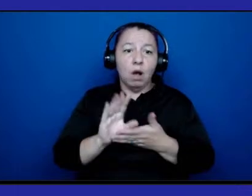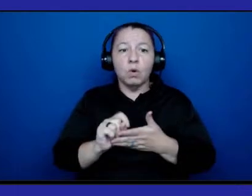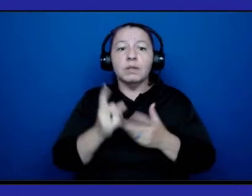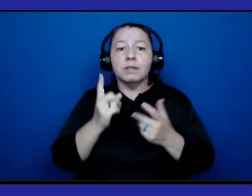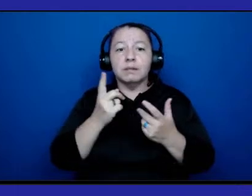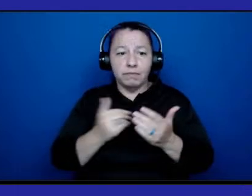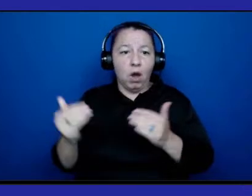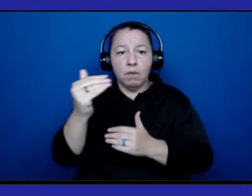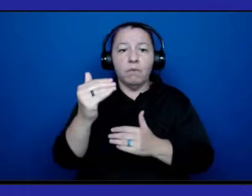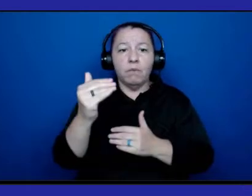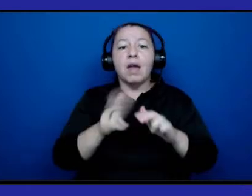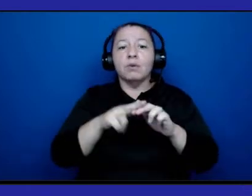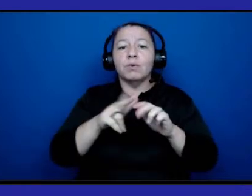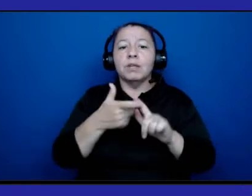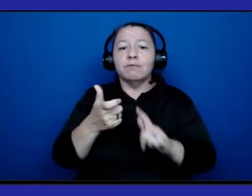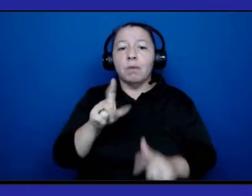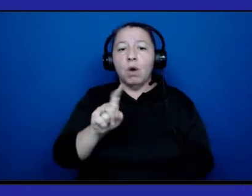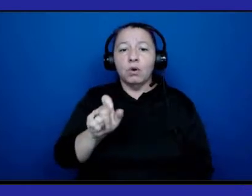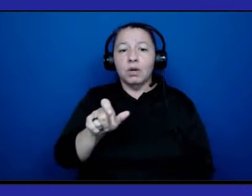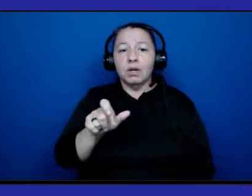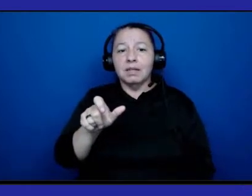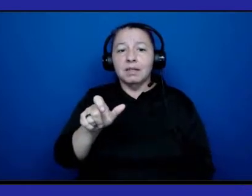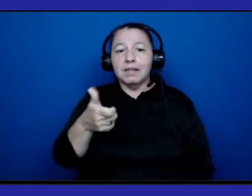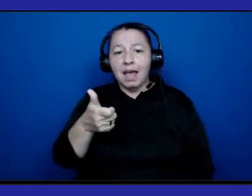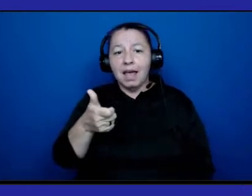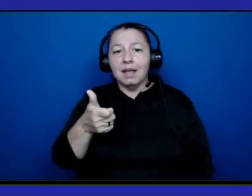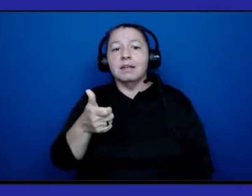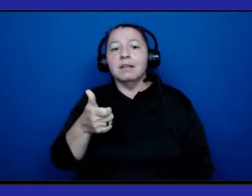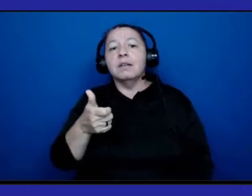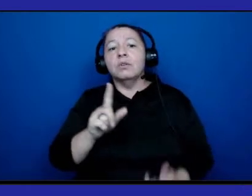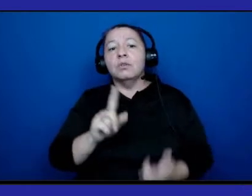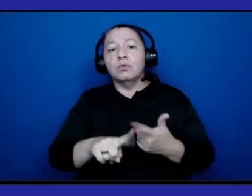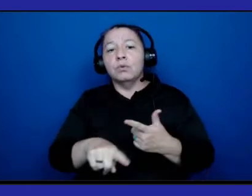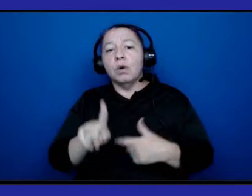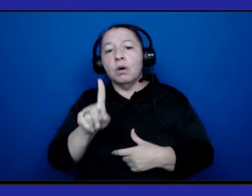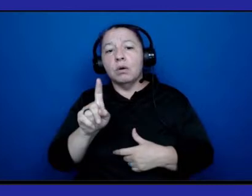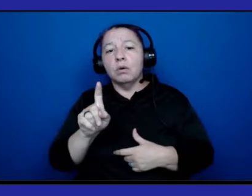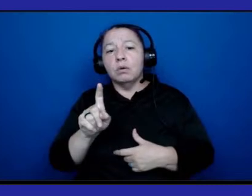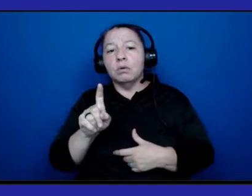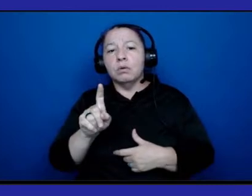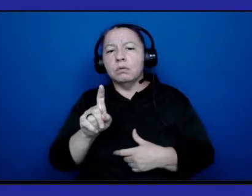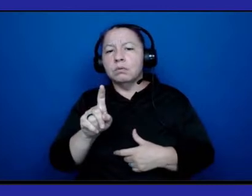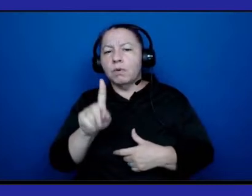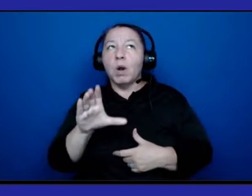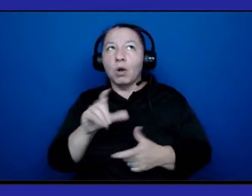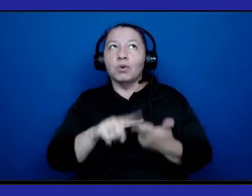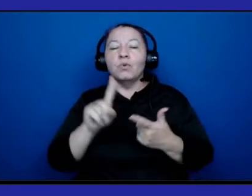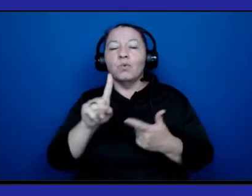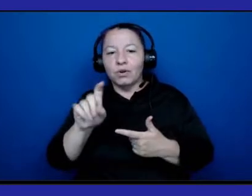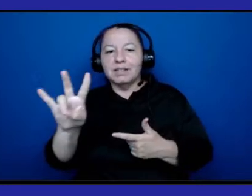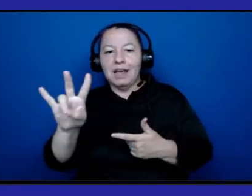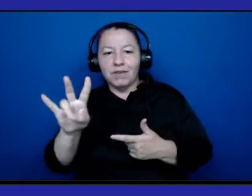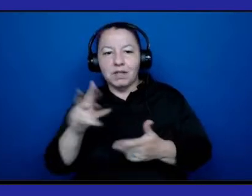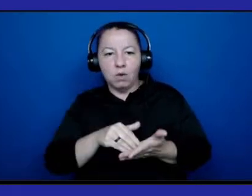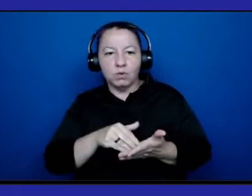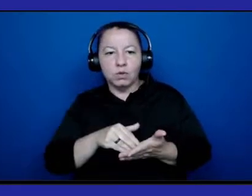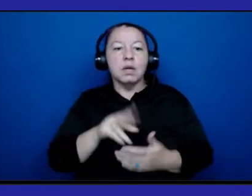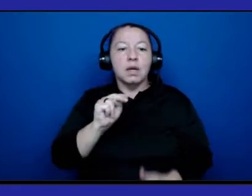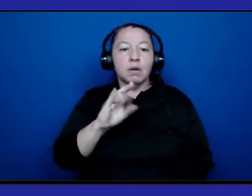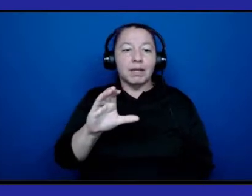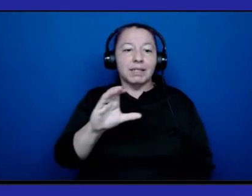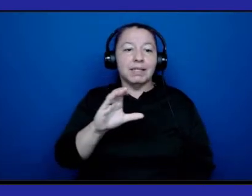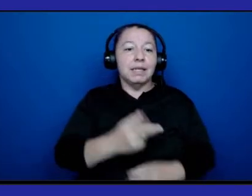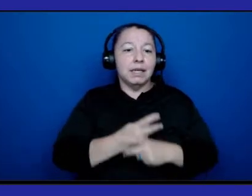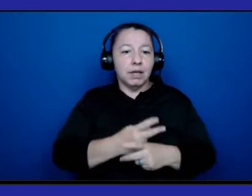quarter from 100K to 107,000. For NYC Care, also a big win